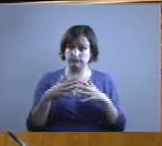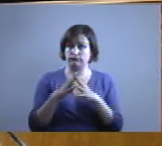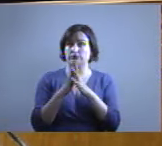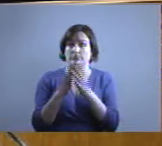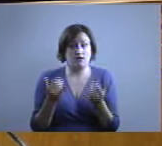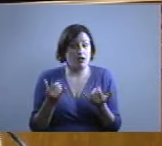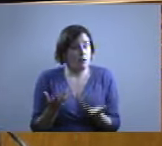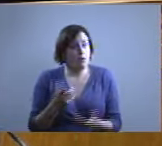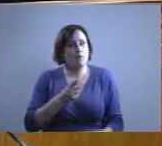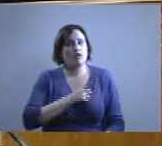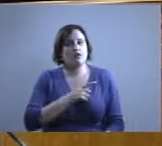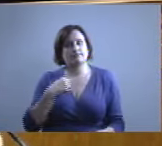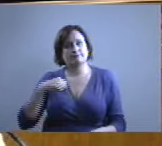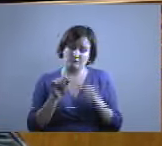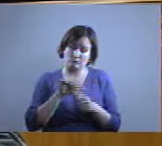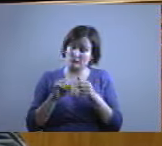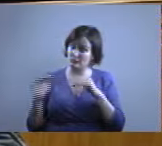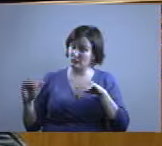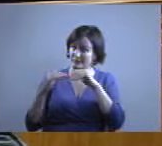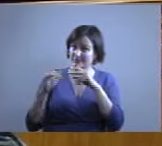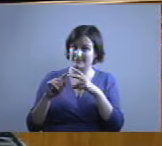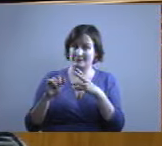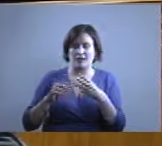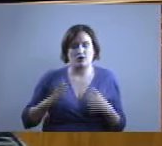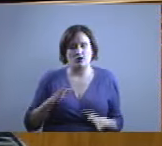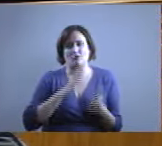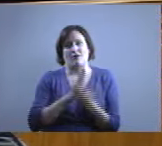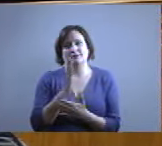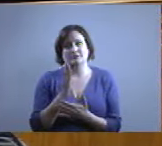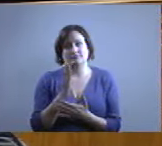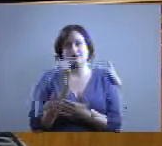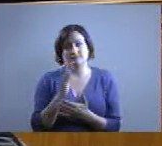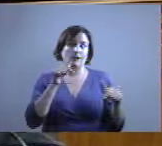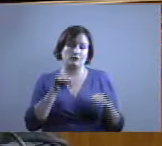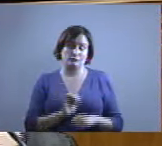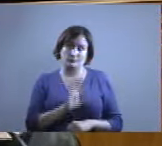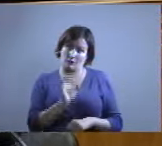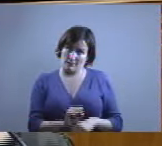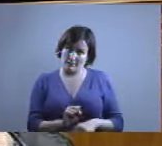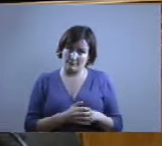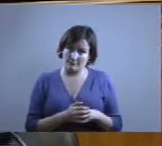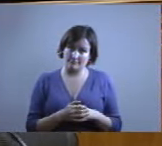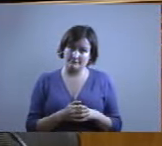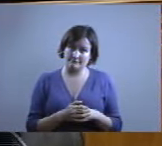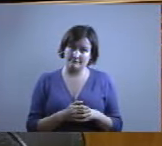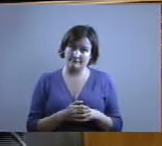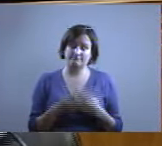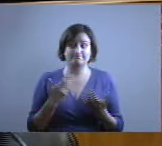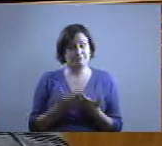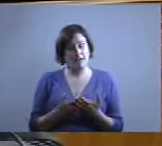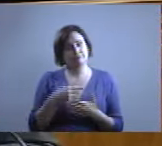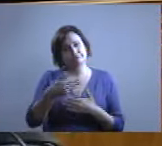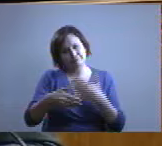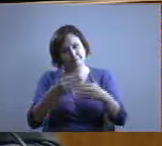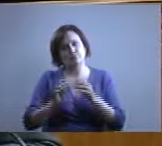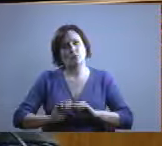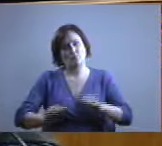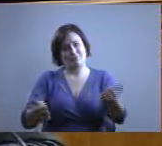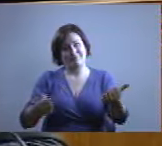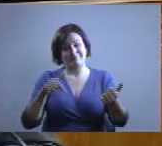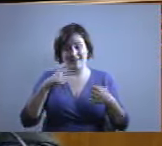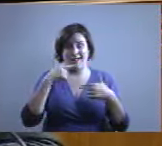the vision that we have human rights. A vision of a people. Mag dit goed gaan met al die tale in ons land